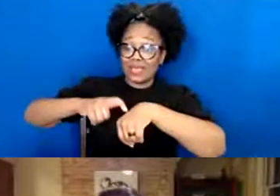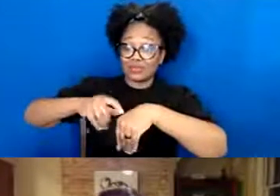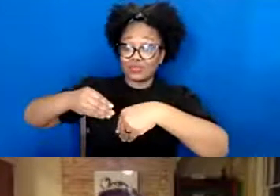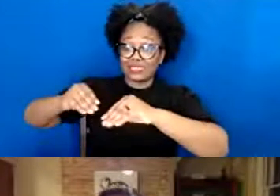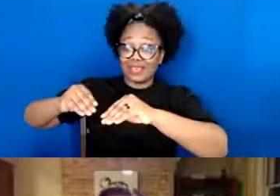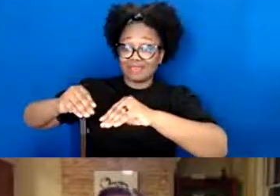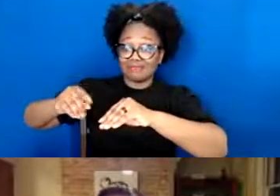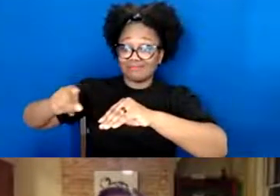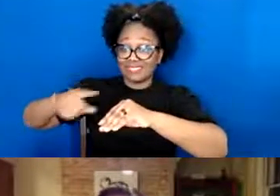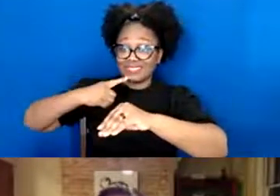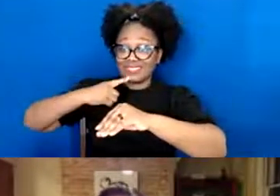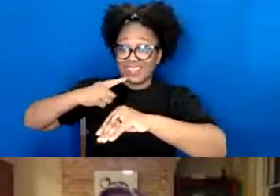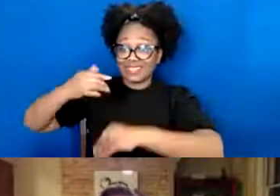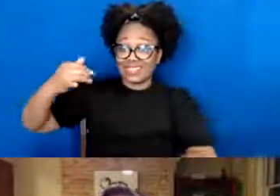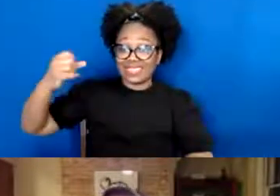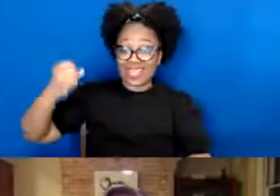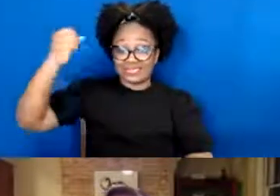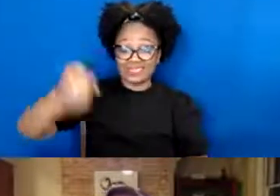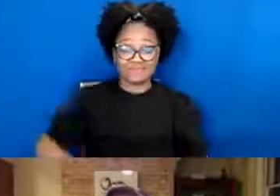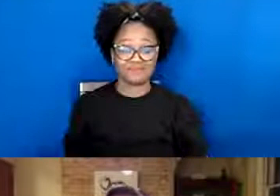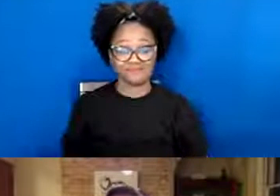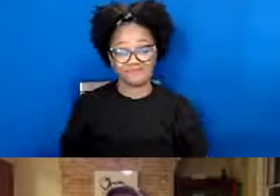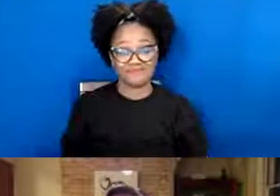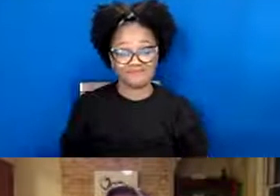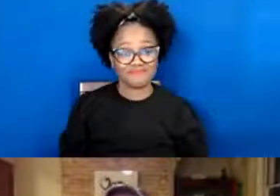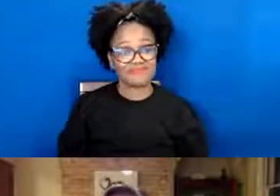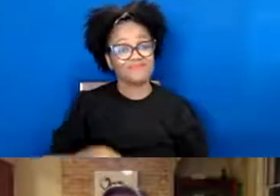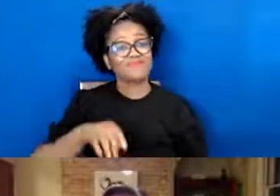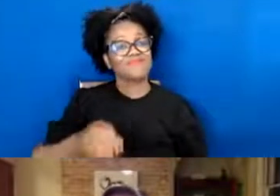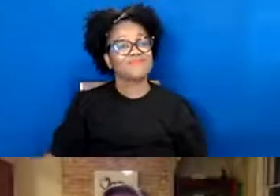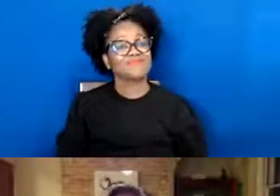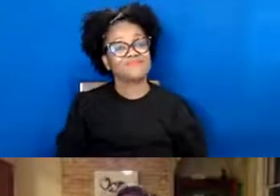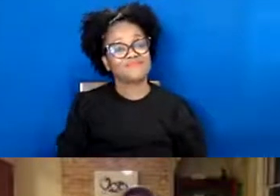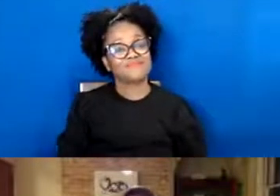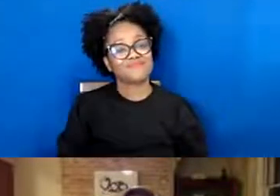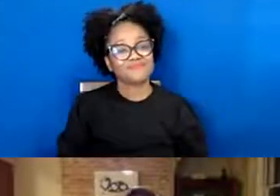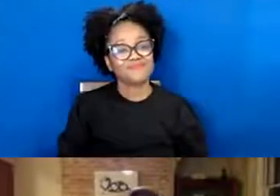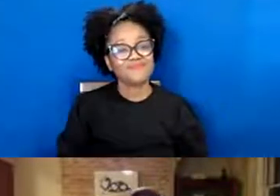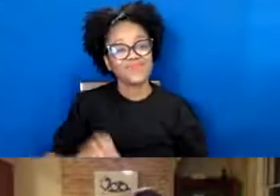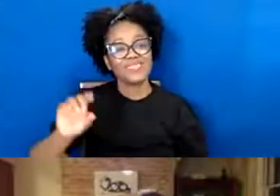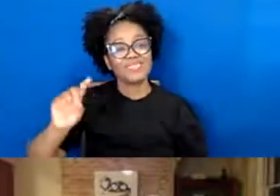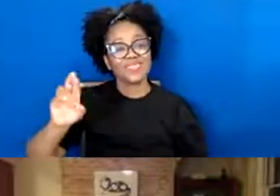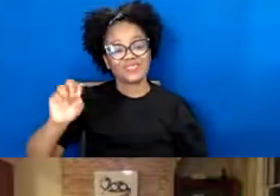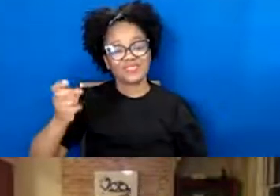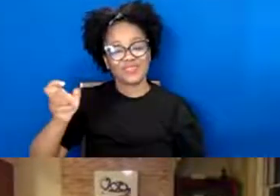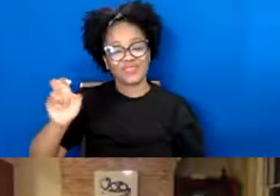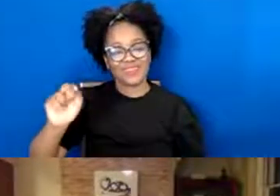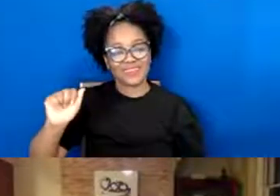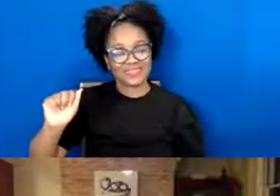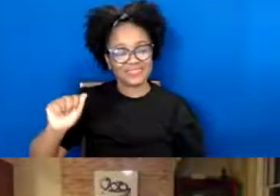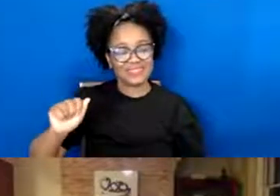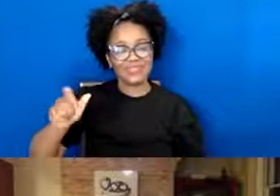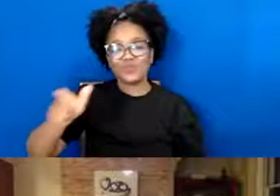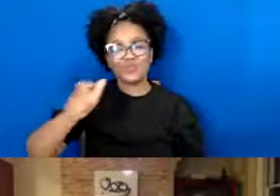All right, Shauna. You did not rescue me. I waited every day. I did not